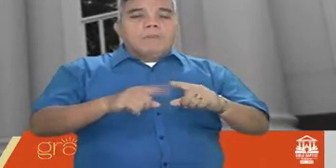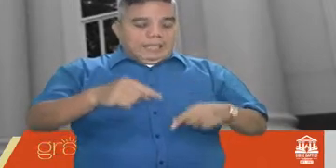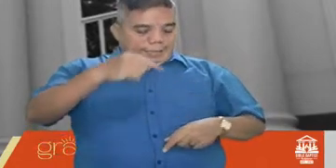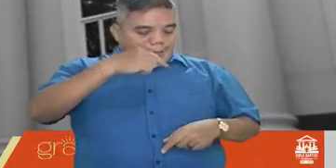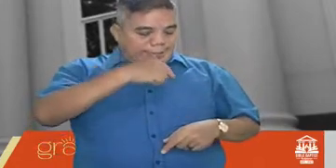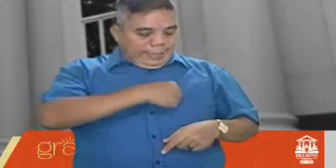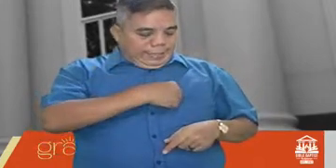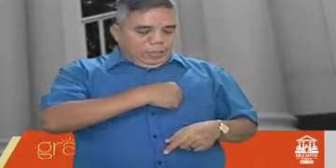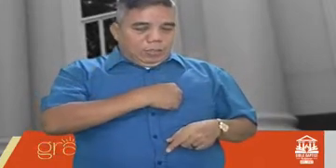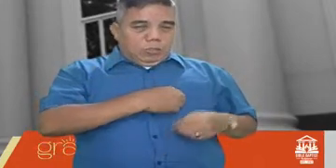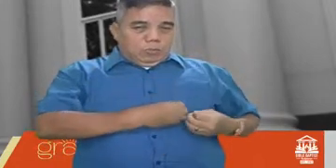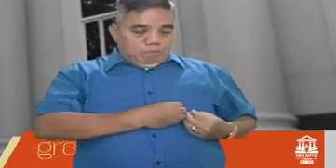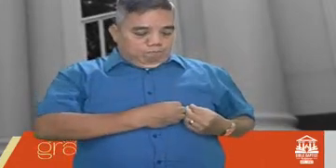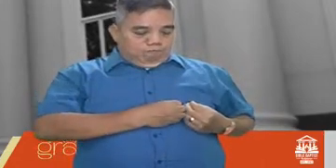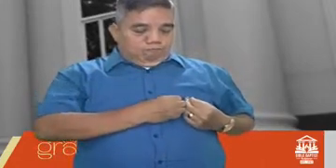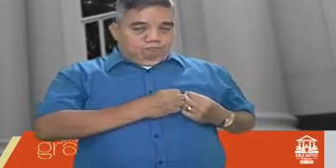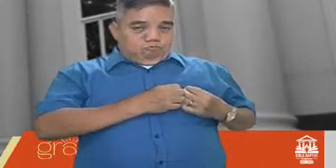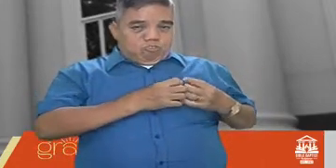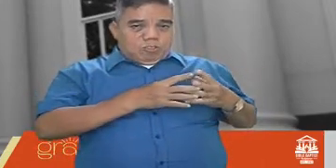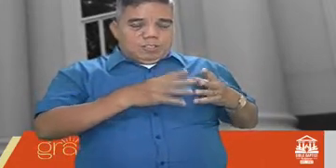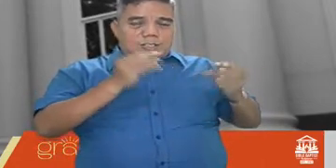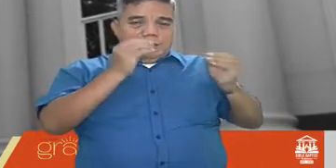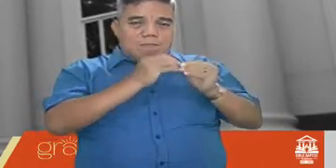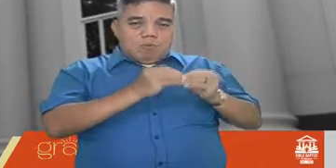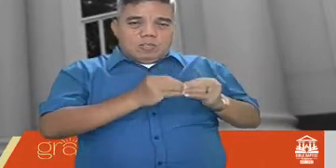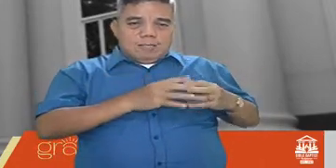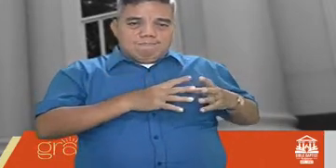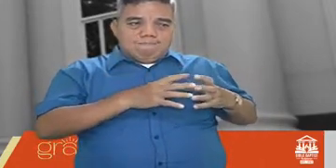mo kuha na dito. Onya mo spring up.